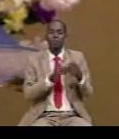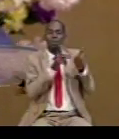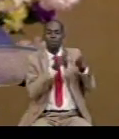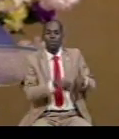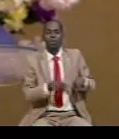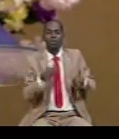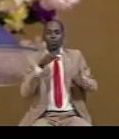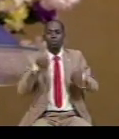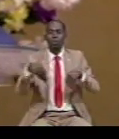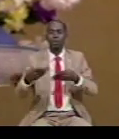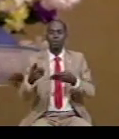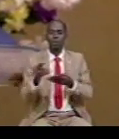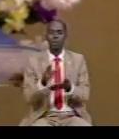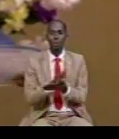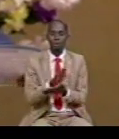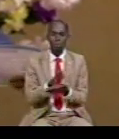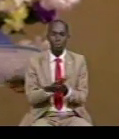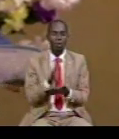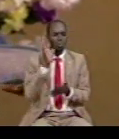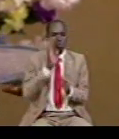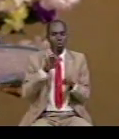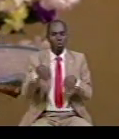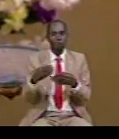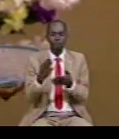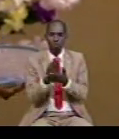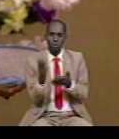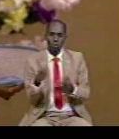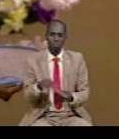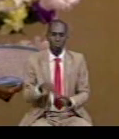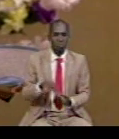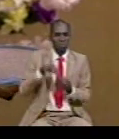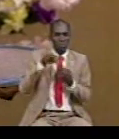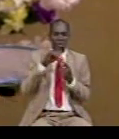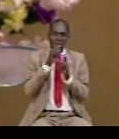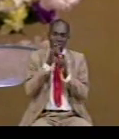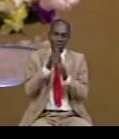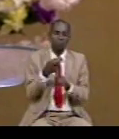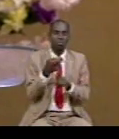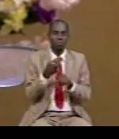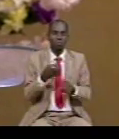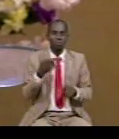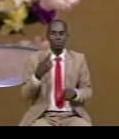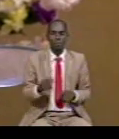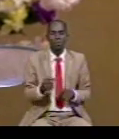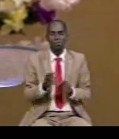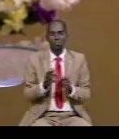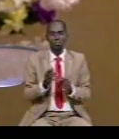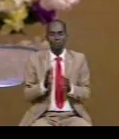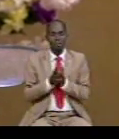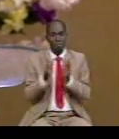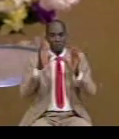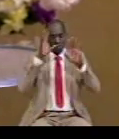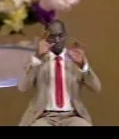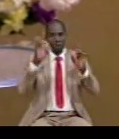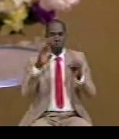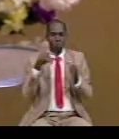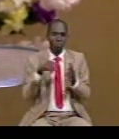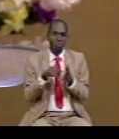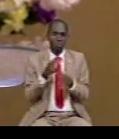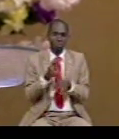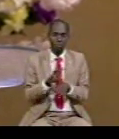program at GS, and God will bless you. Online audience, if you are